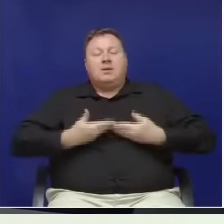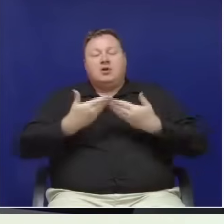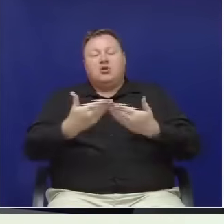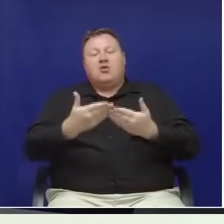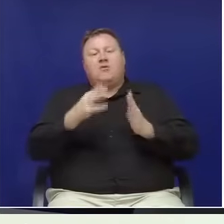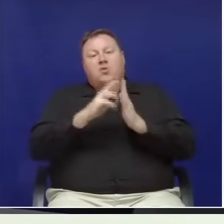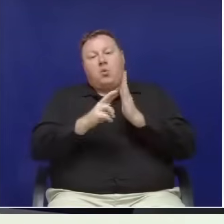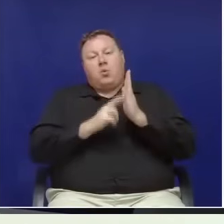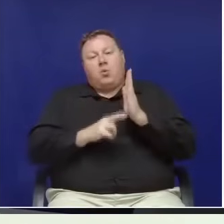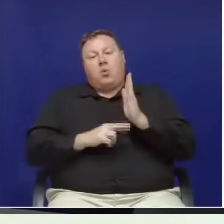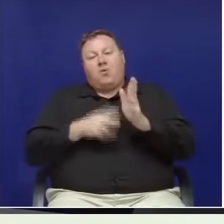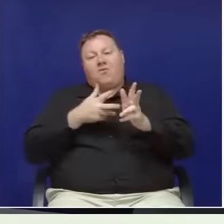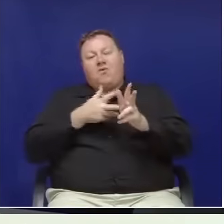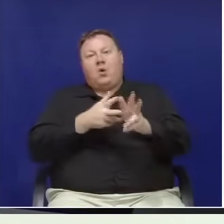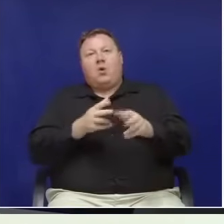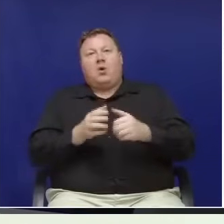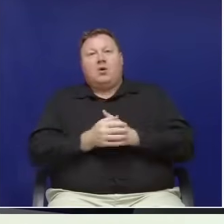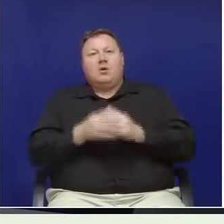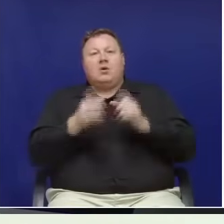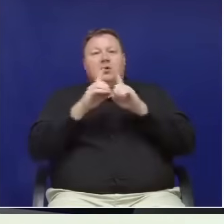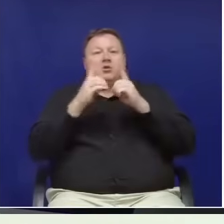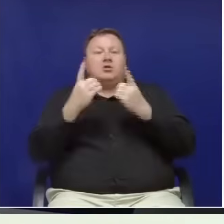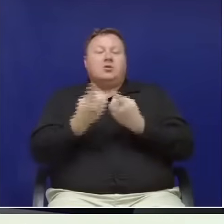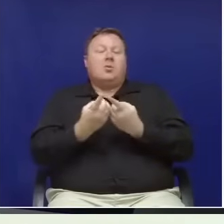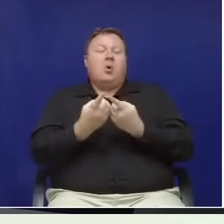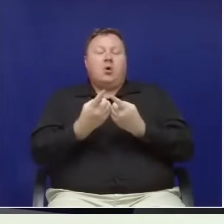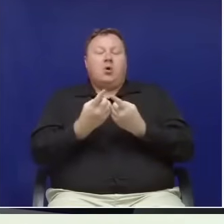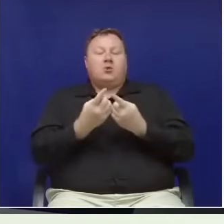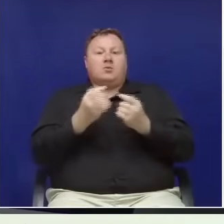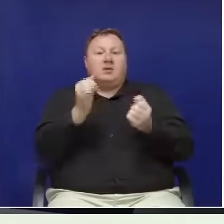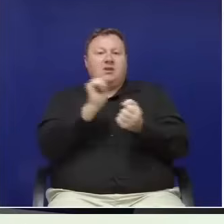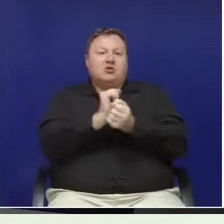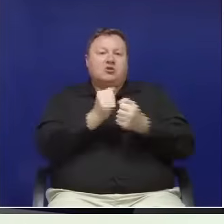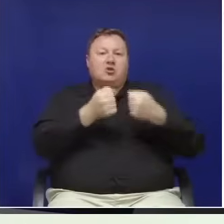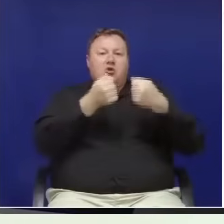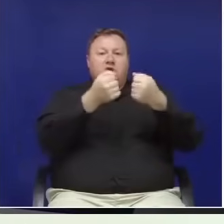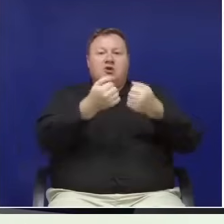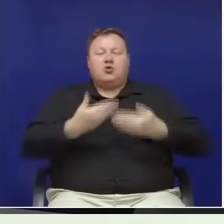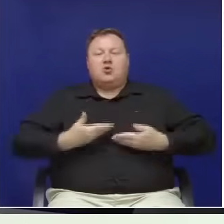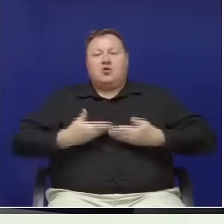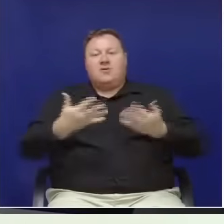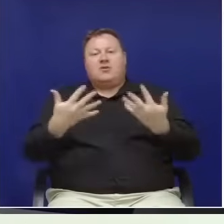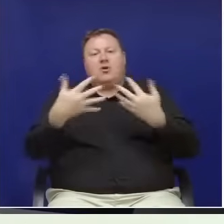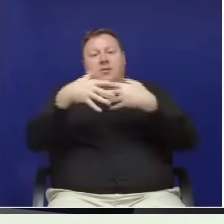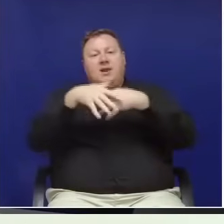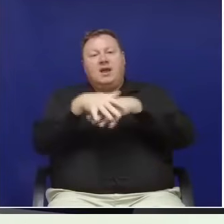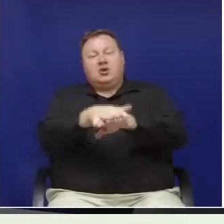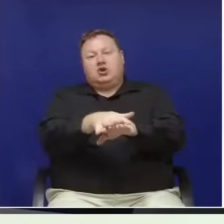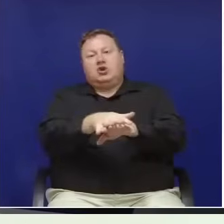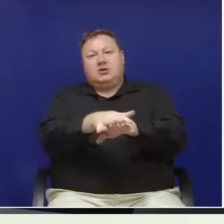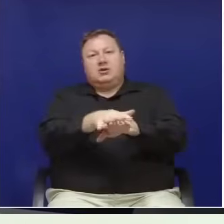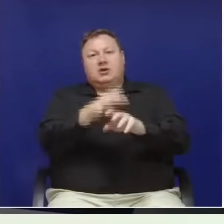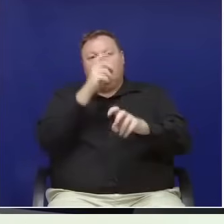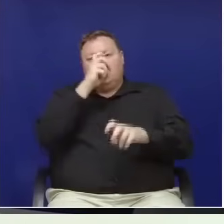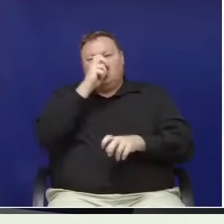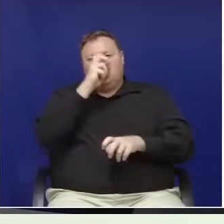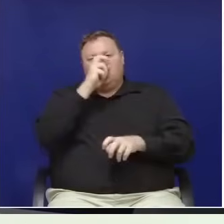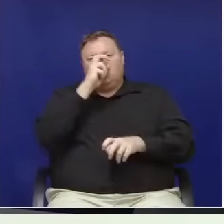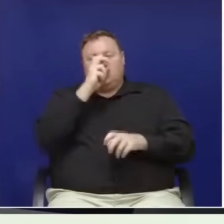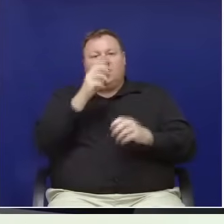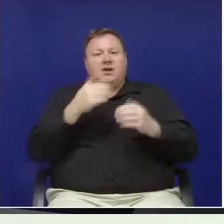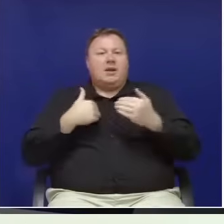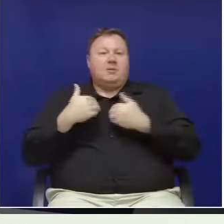regulations, the Department of Correctional Services relies on a combination of strict